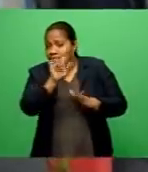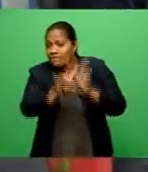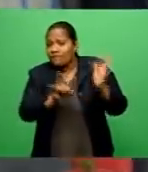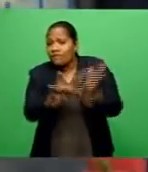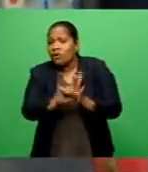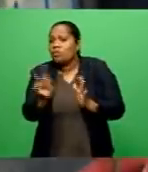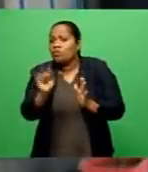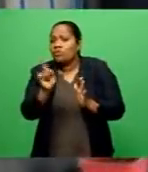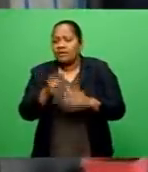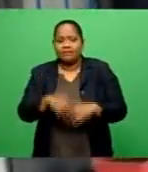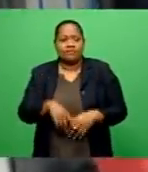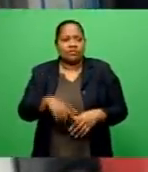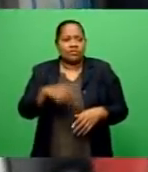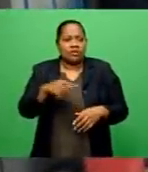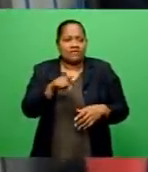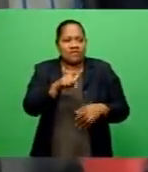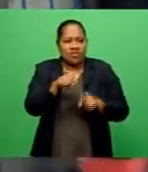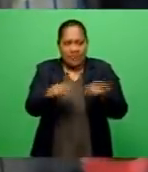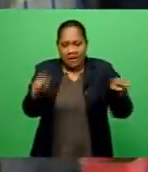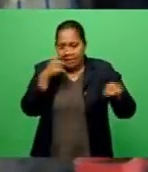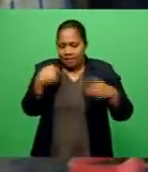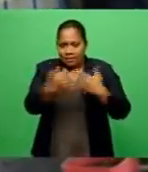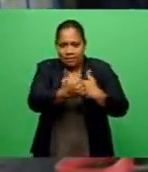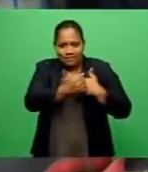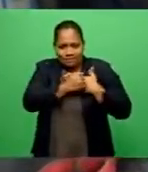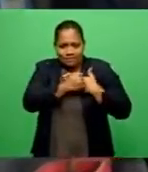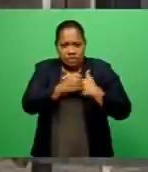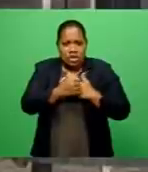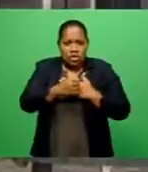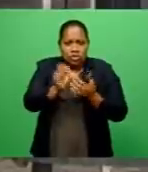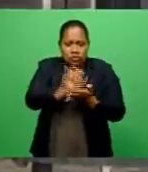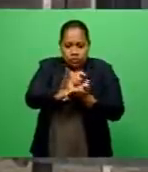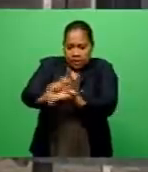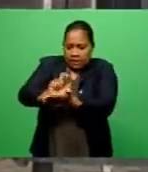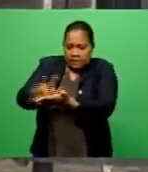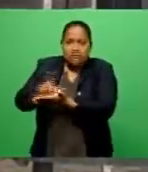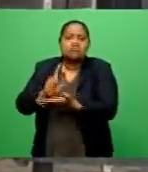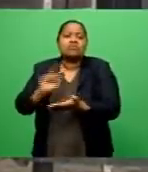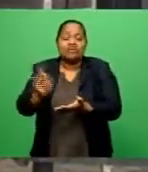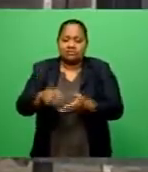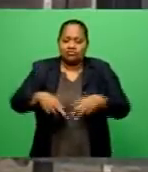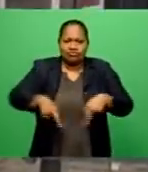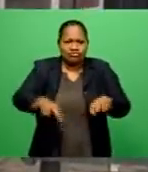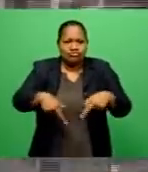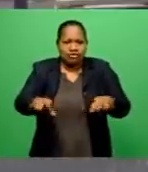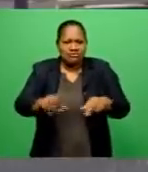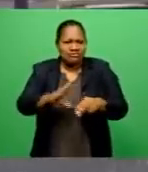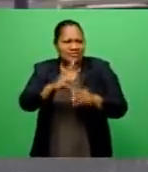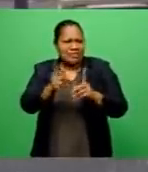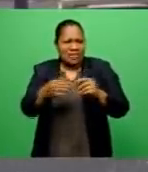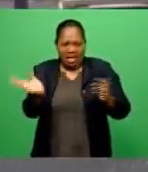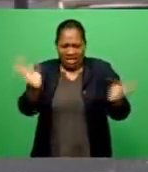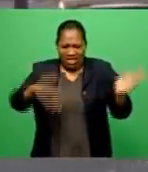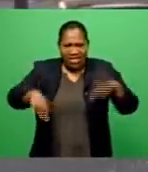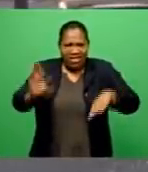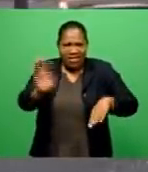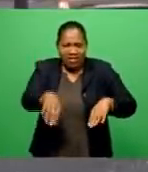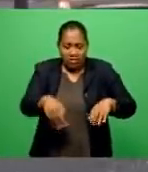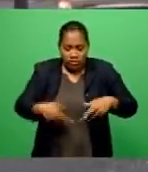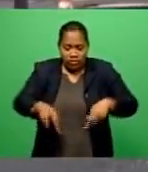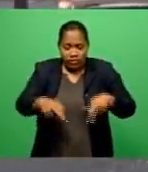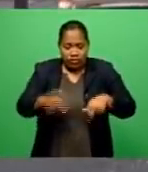on maintaining public safety, clearing roads, restoring critical infrastructure and services,